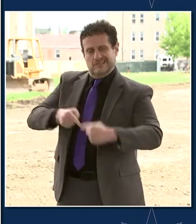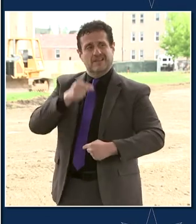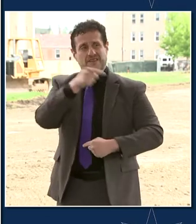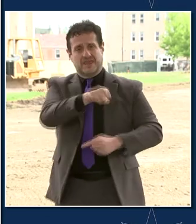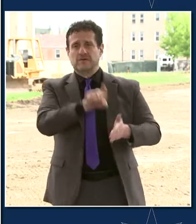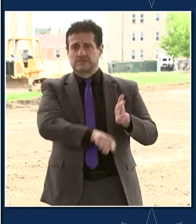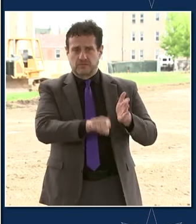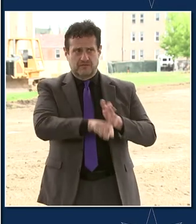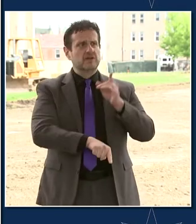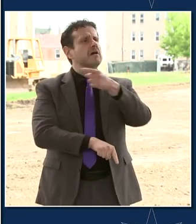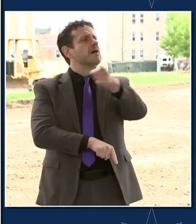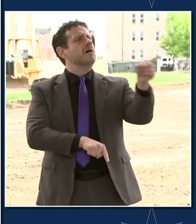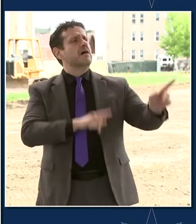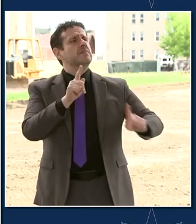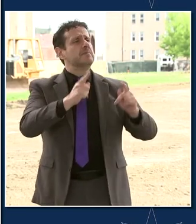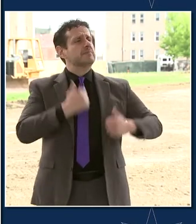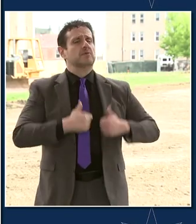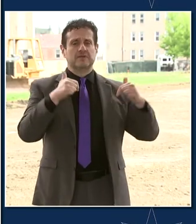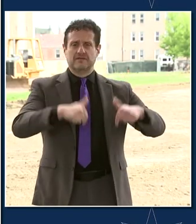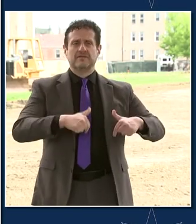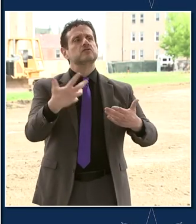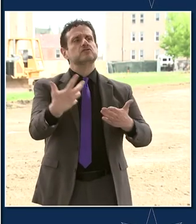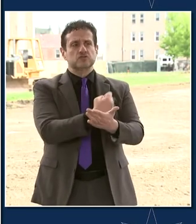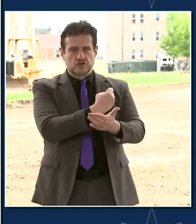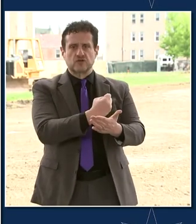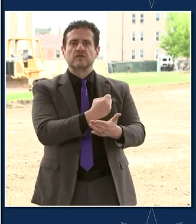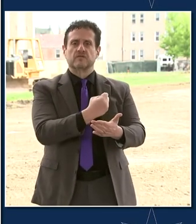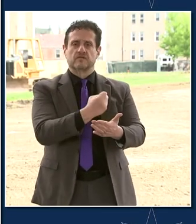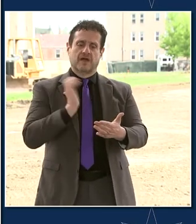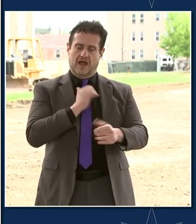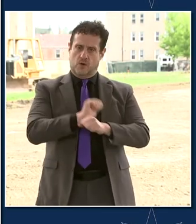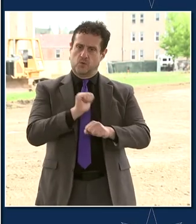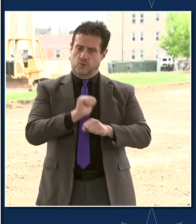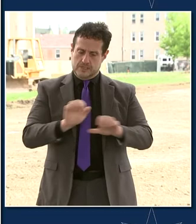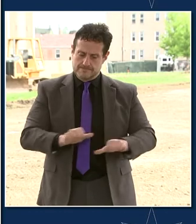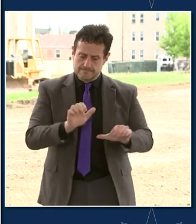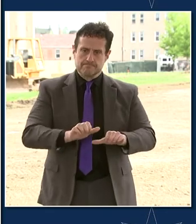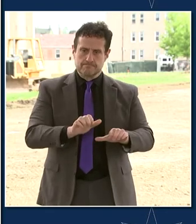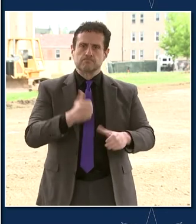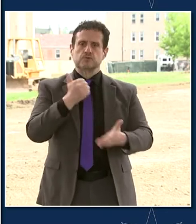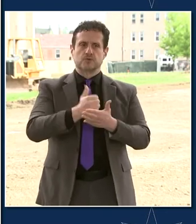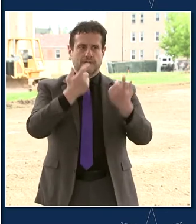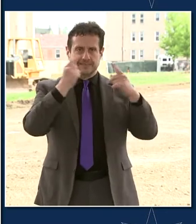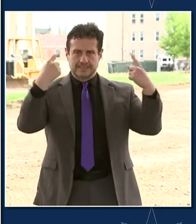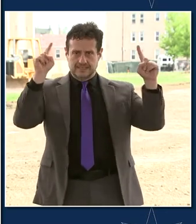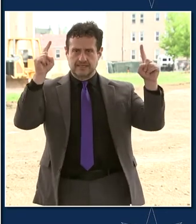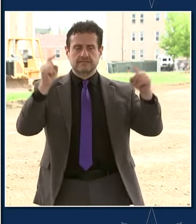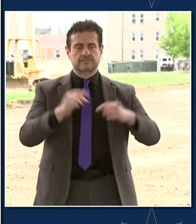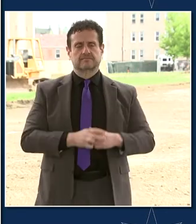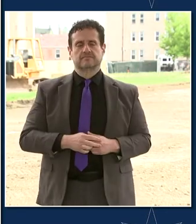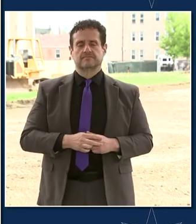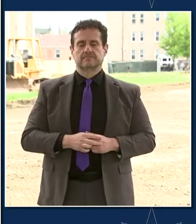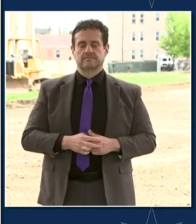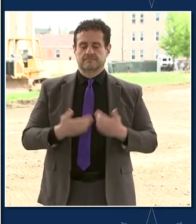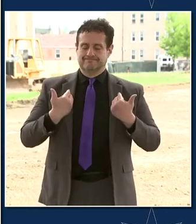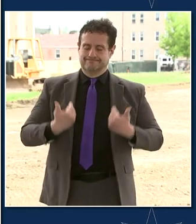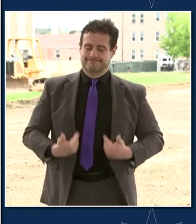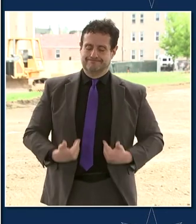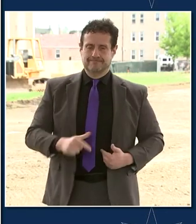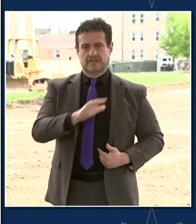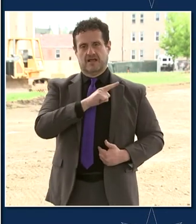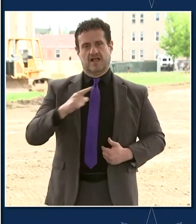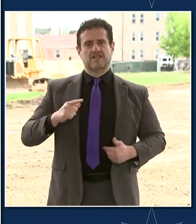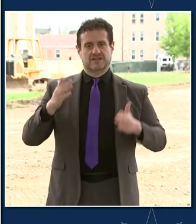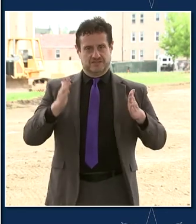They deserve for us to do this work. as a legislator,